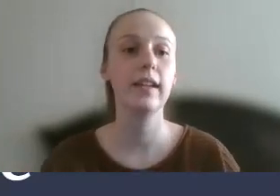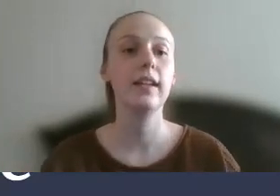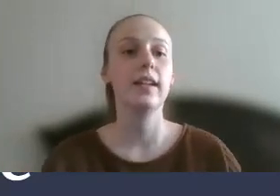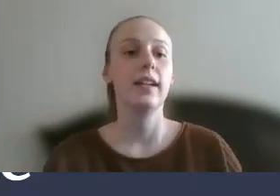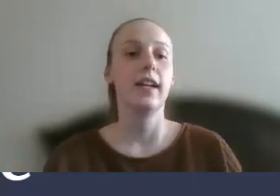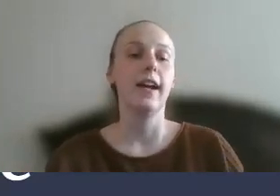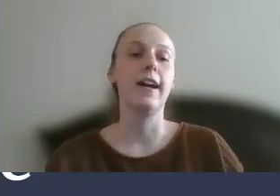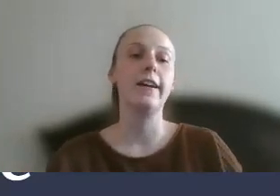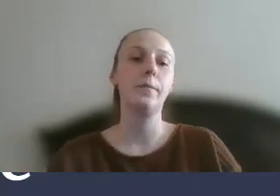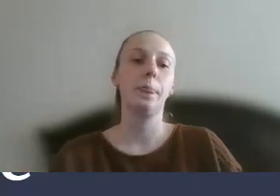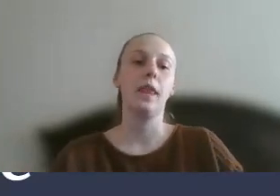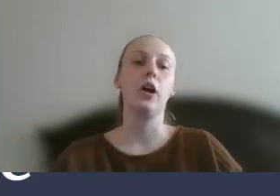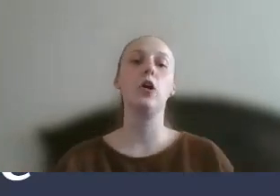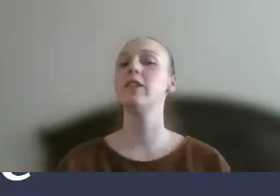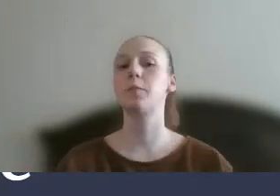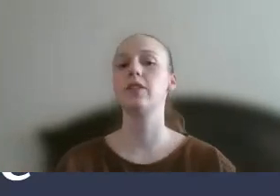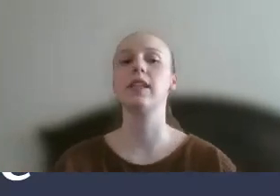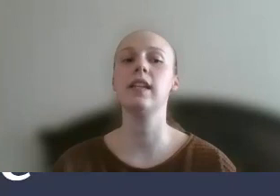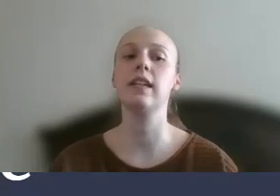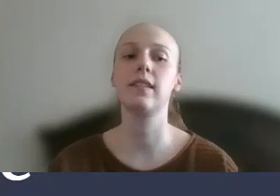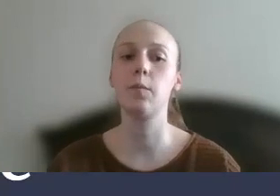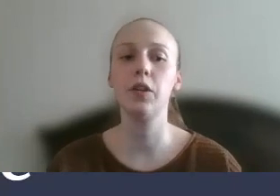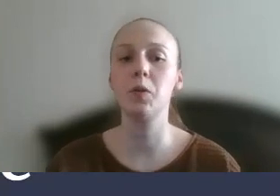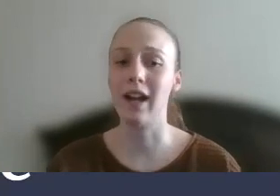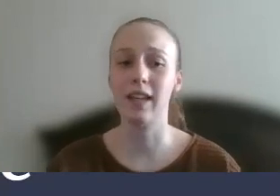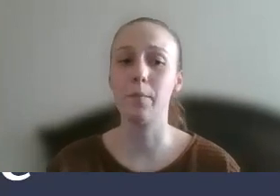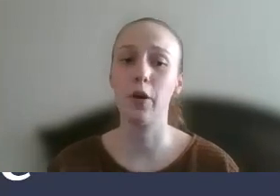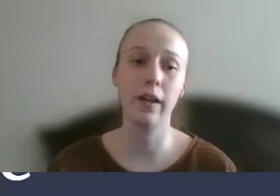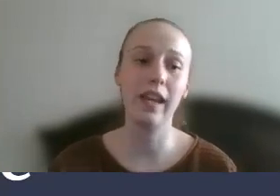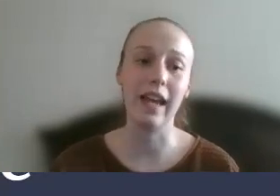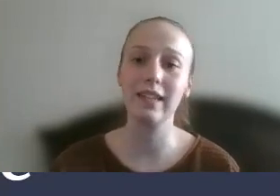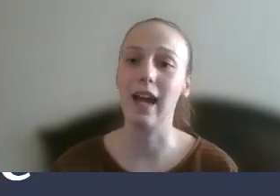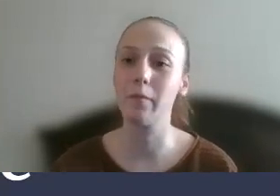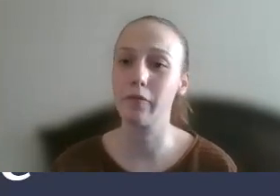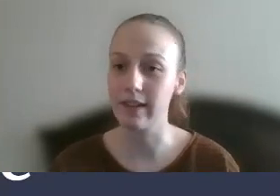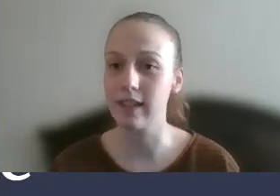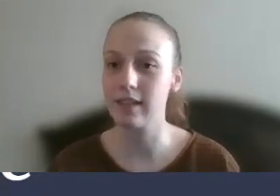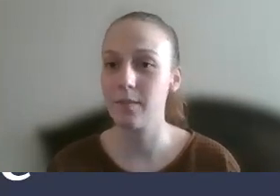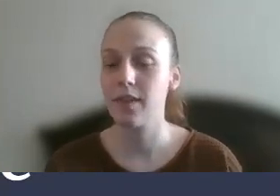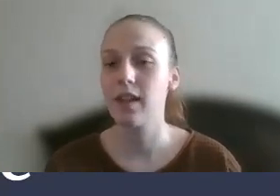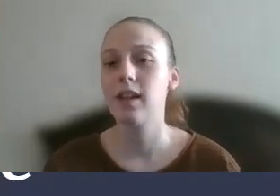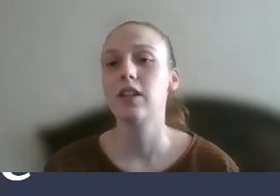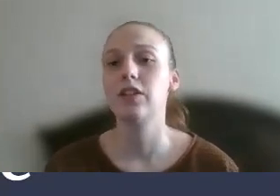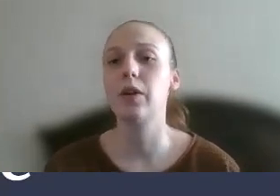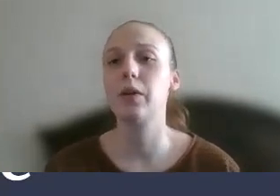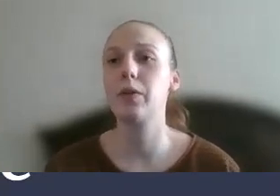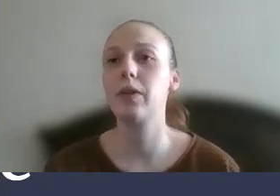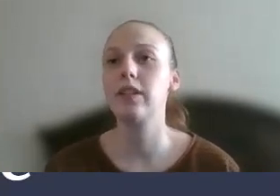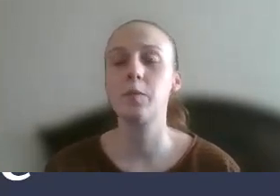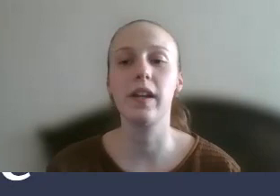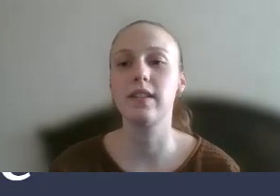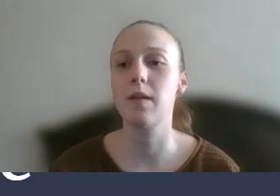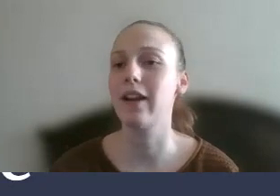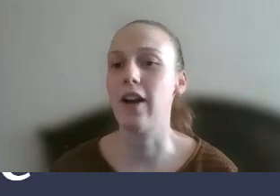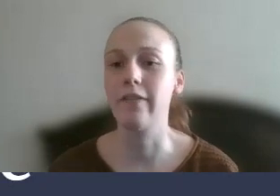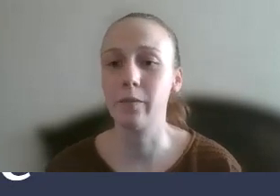like? A homeless person is someone who lacks a permanent nighttime residence. So